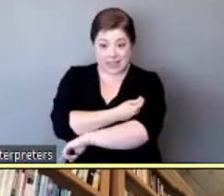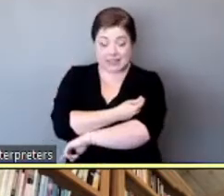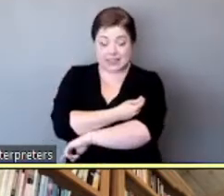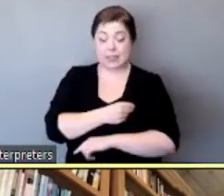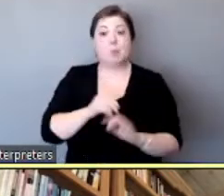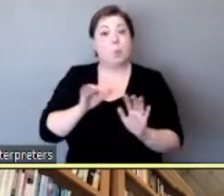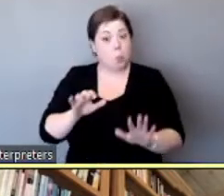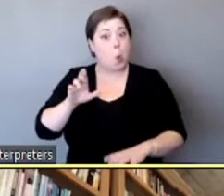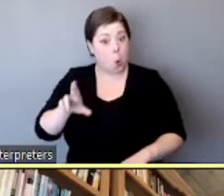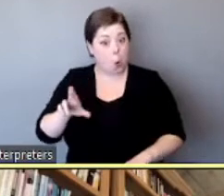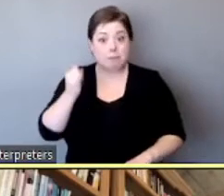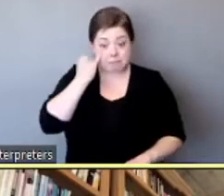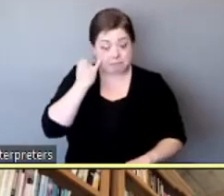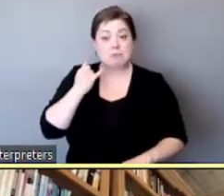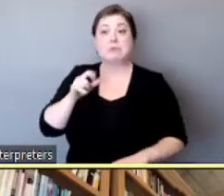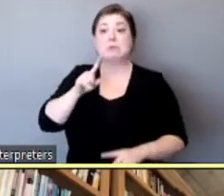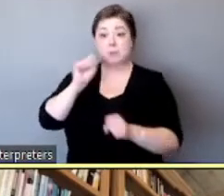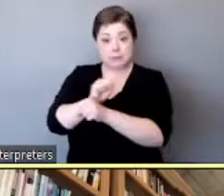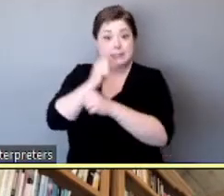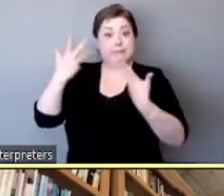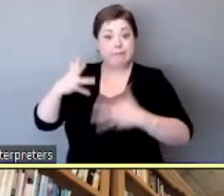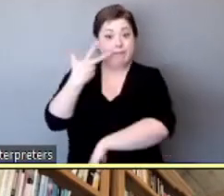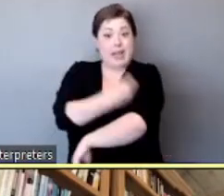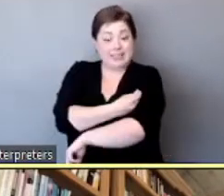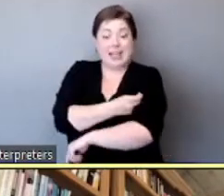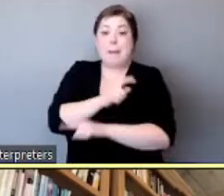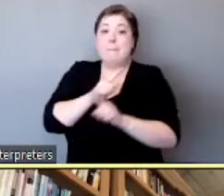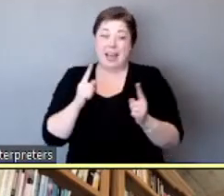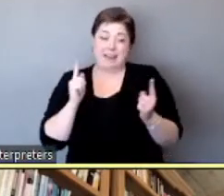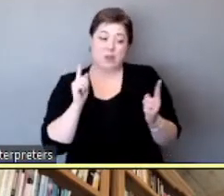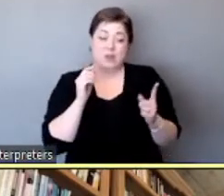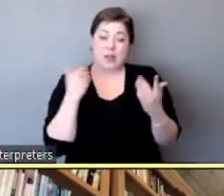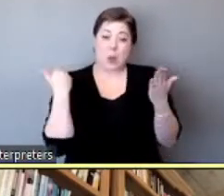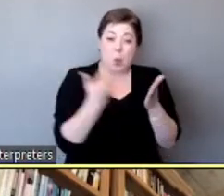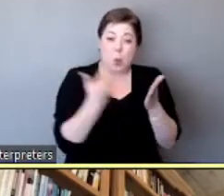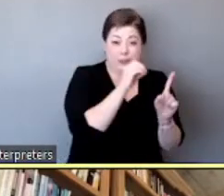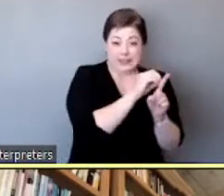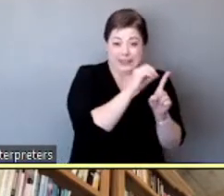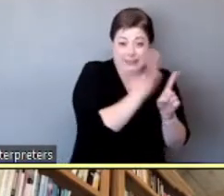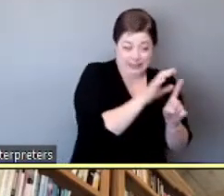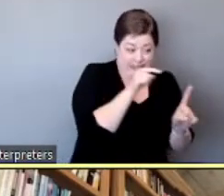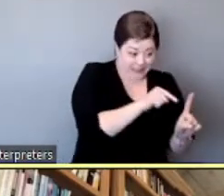are vaccinated and we're in really close contact with someone who just